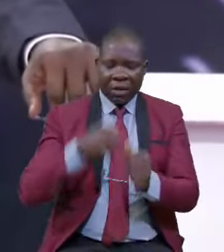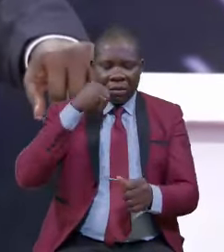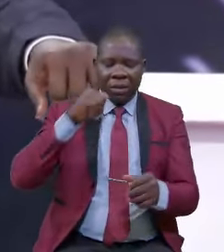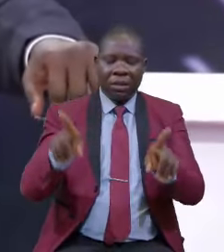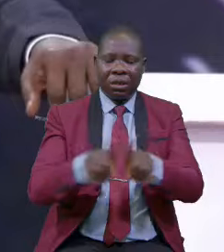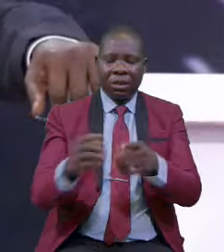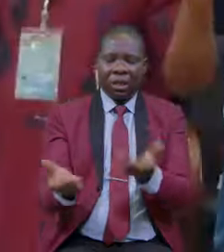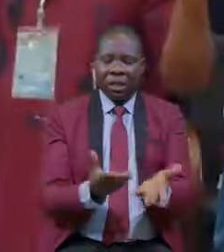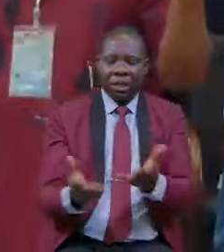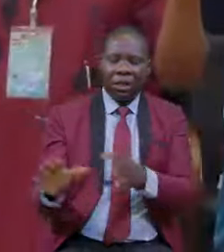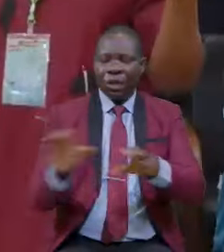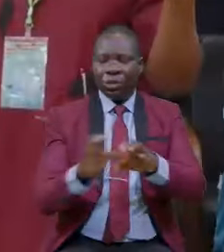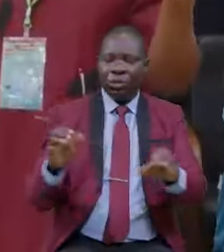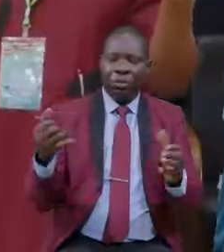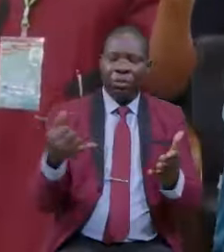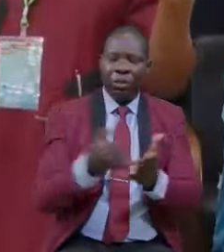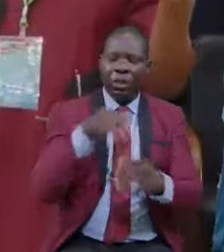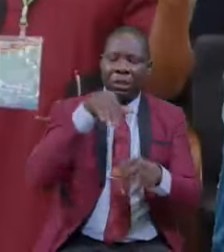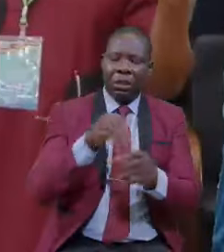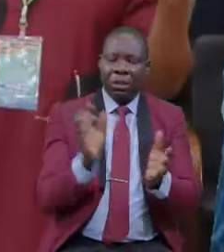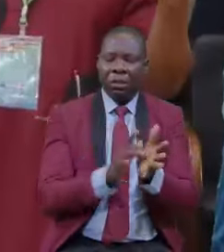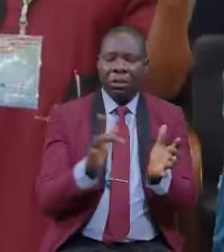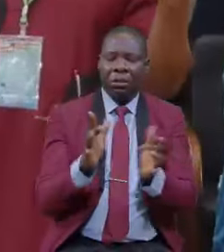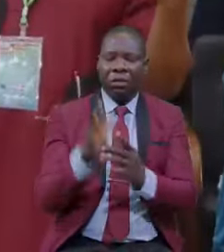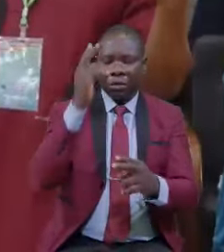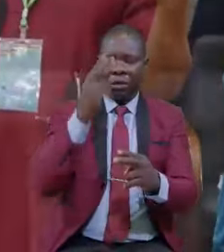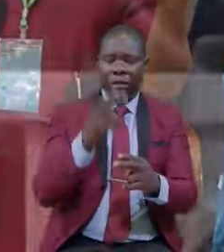in Jesus' name.